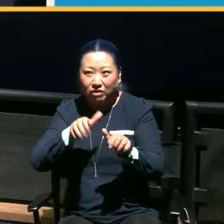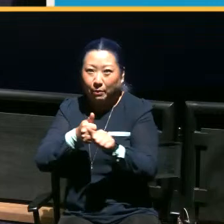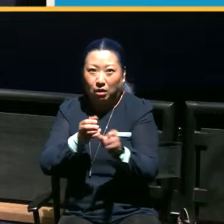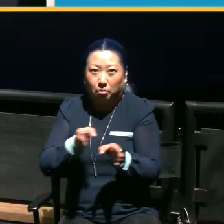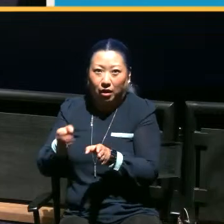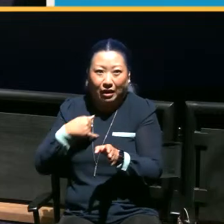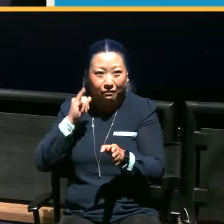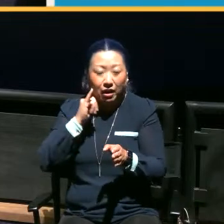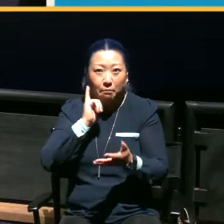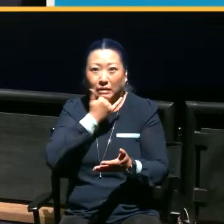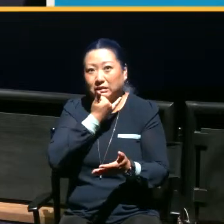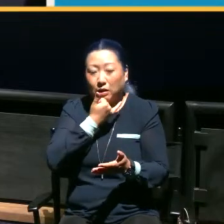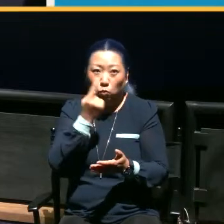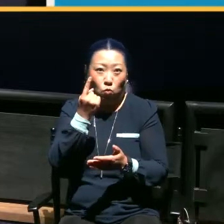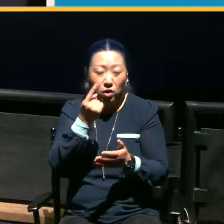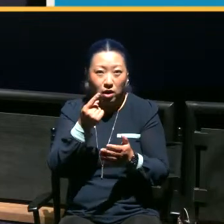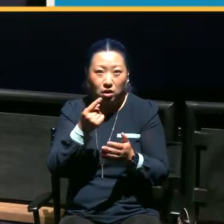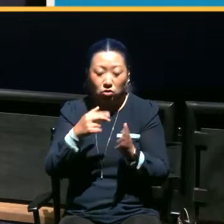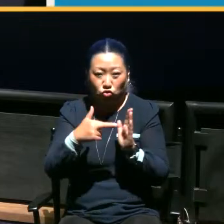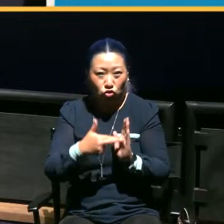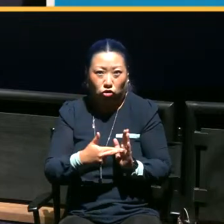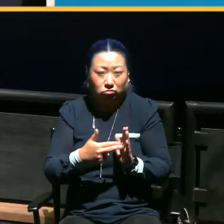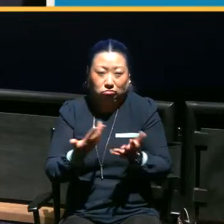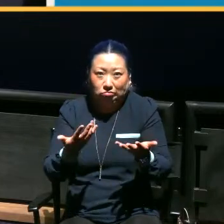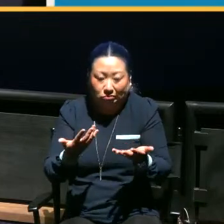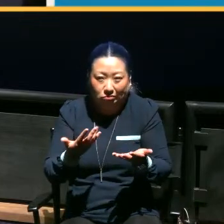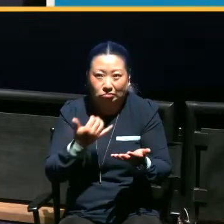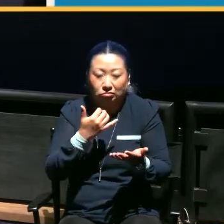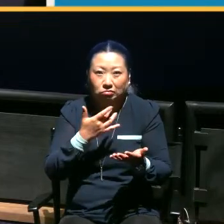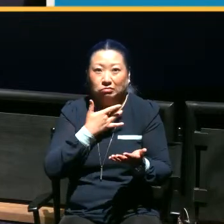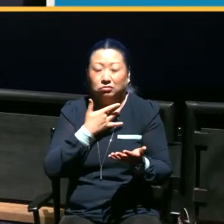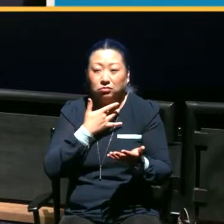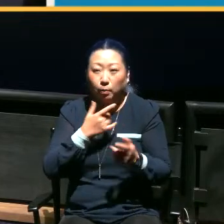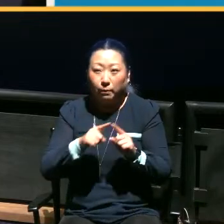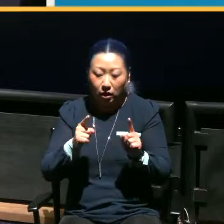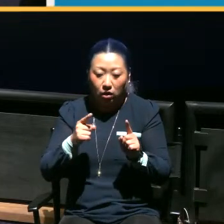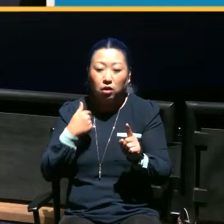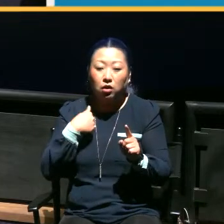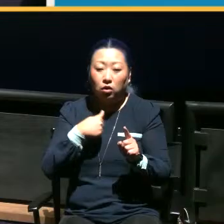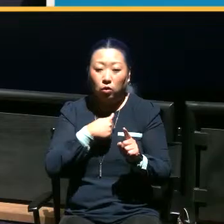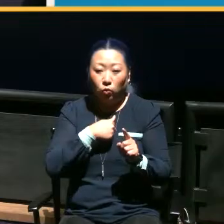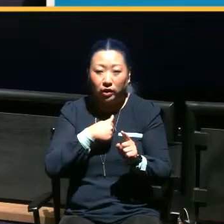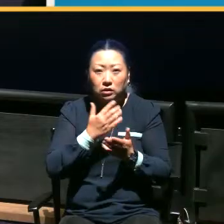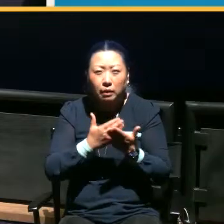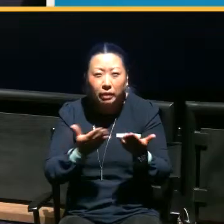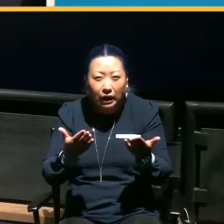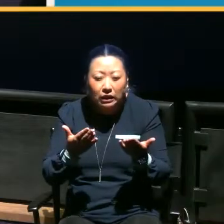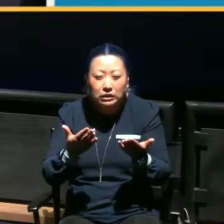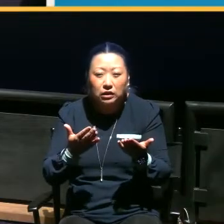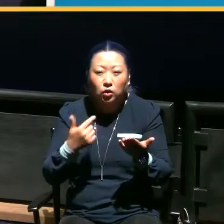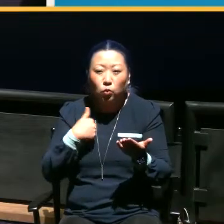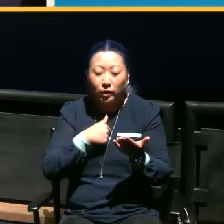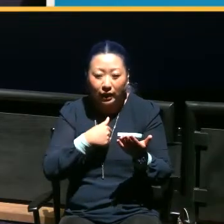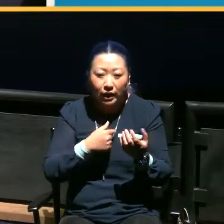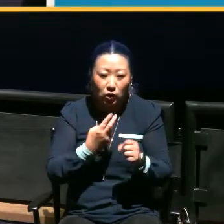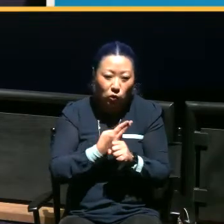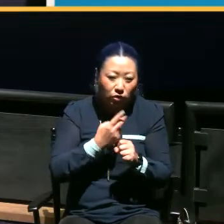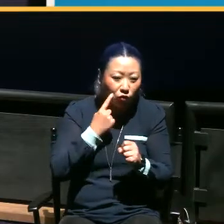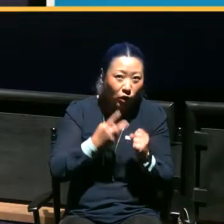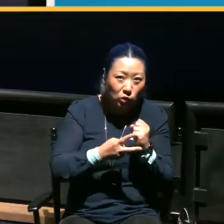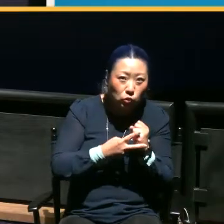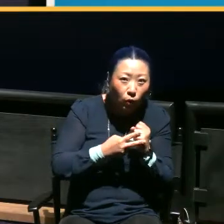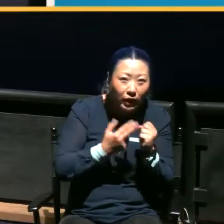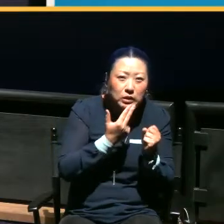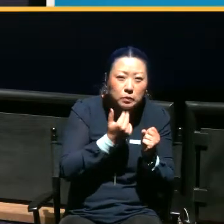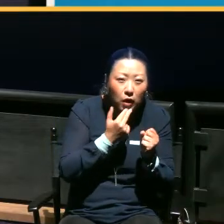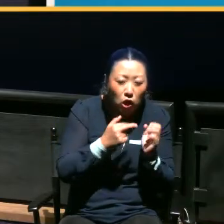messed up one of those screws. We had screw head destroyers and other things, easy out kind of things we could use for the smaller ones. But